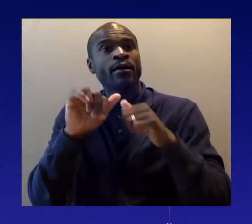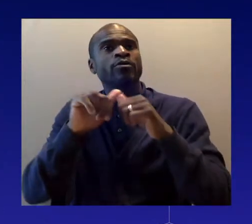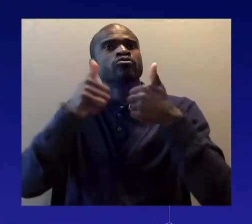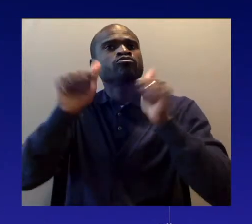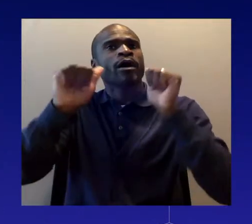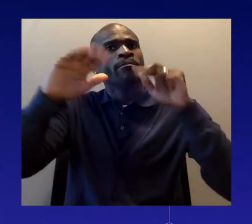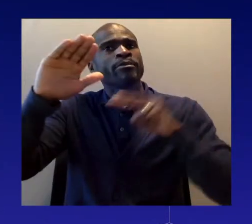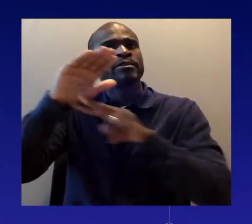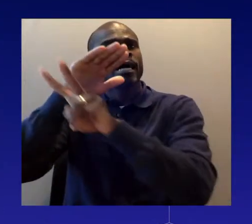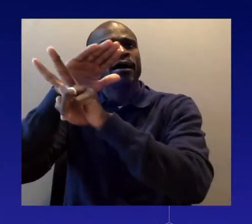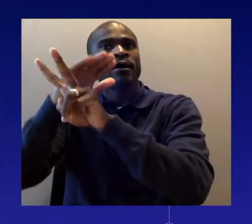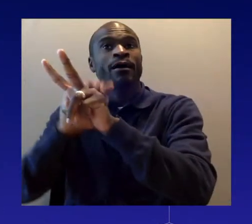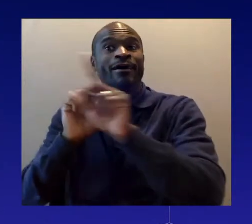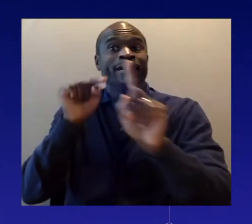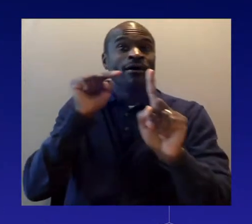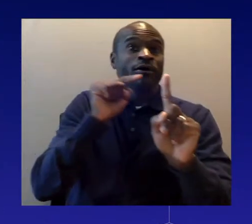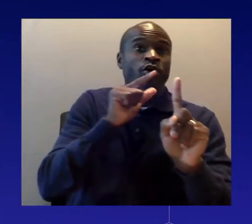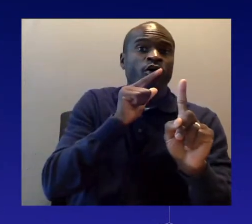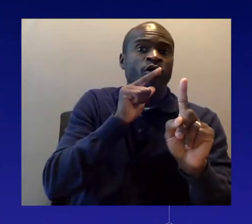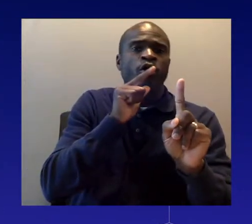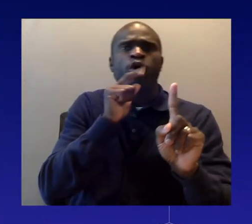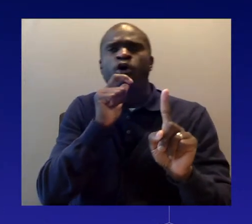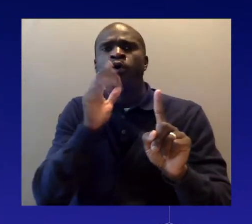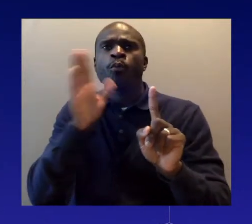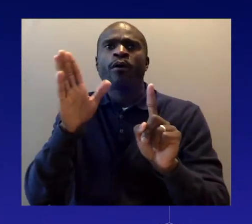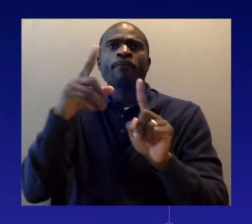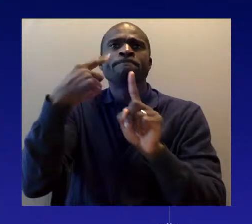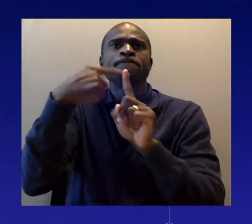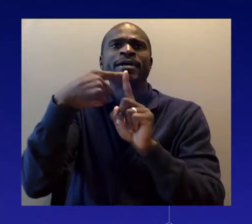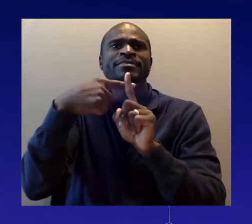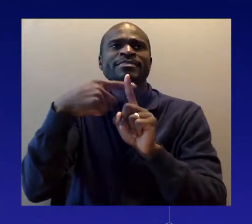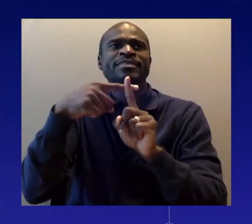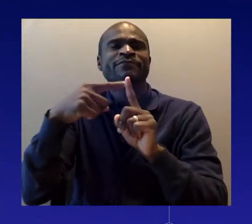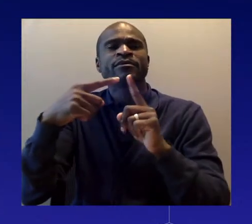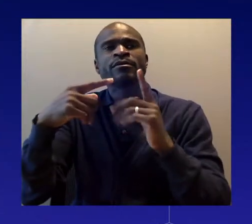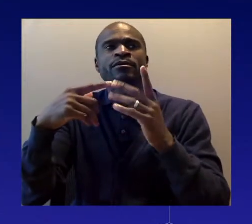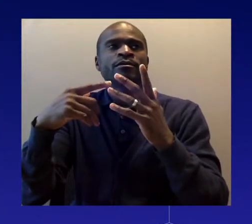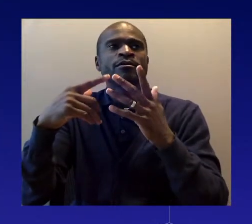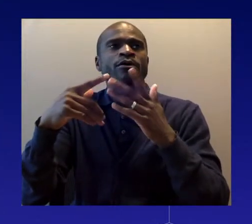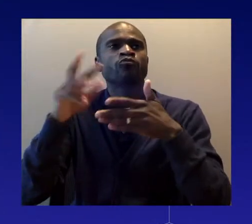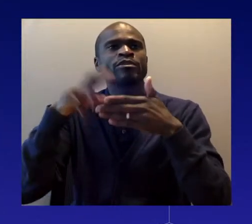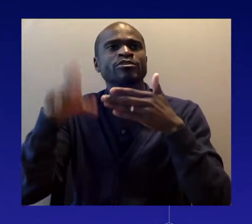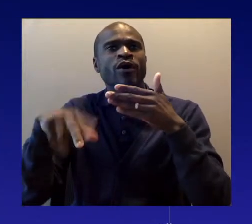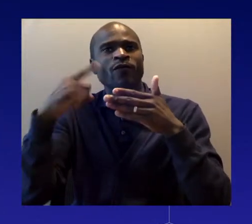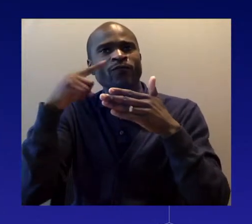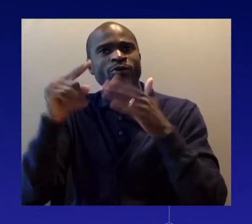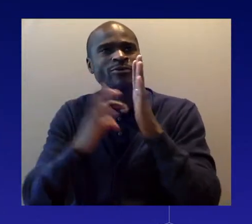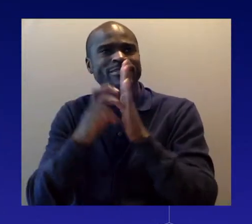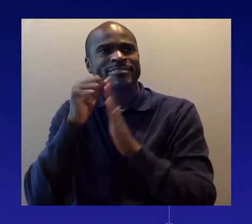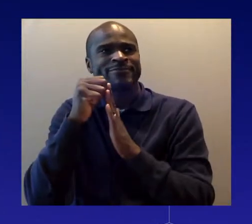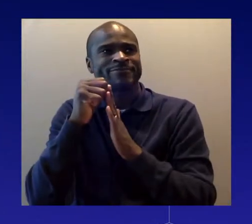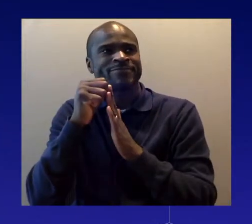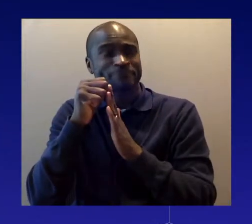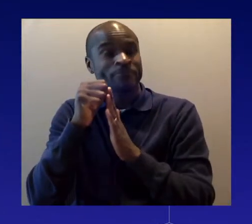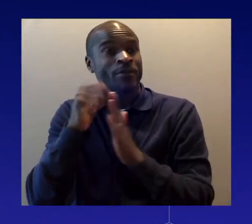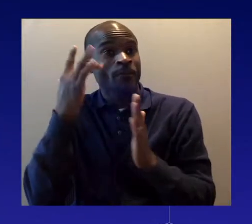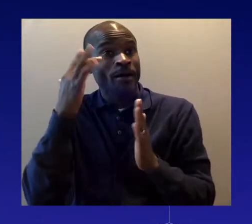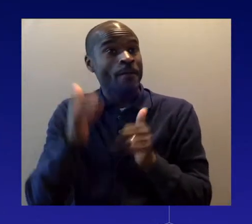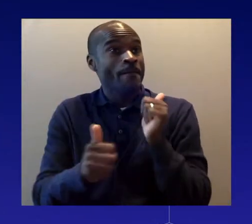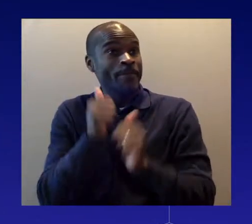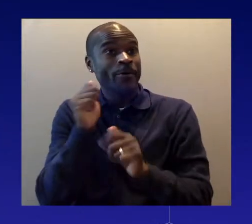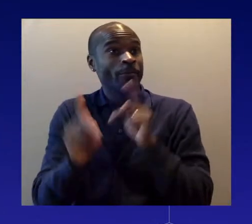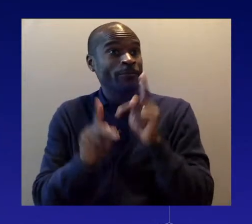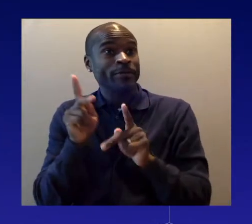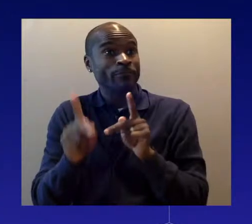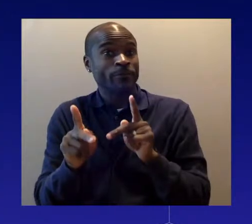test. Because if you think about screening, any kind of screenings, most people are not helped by screenings. They get a negative